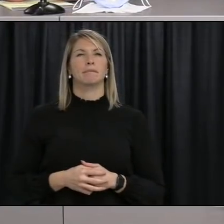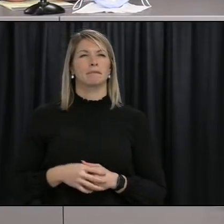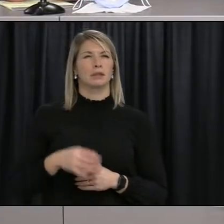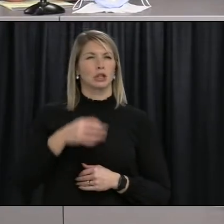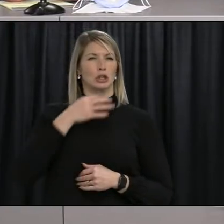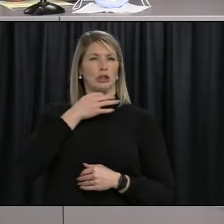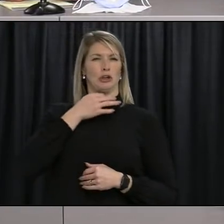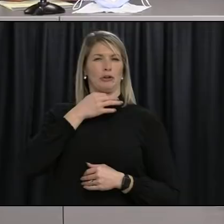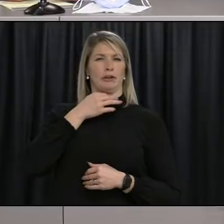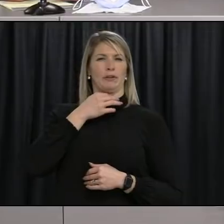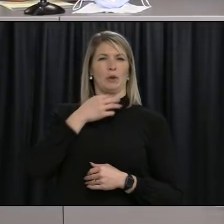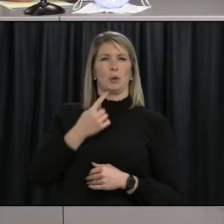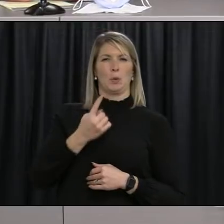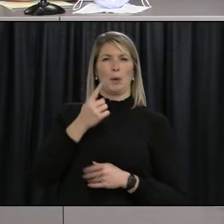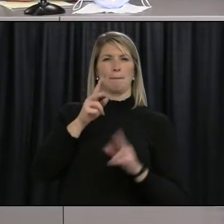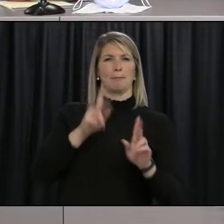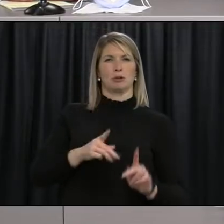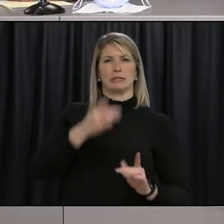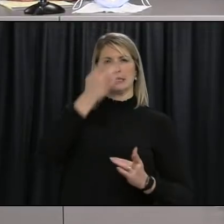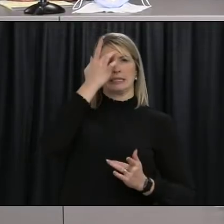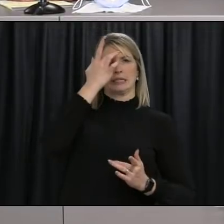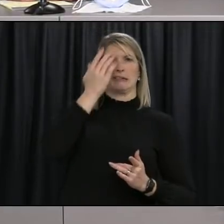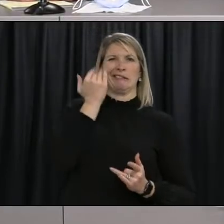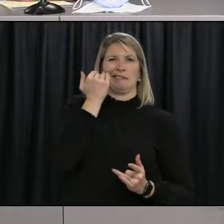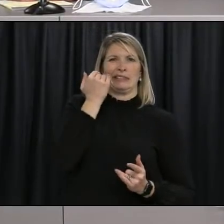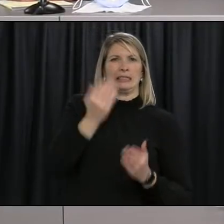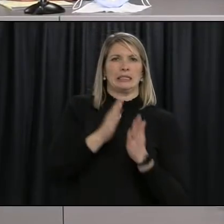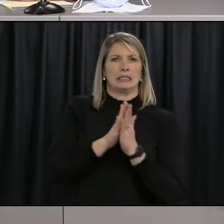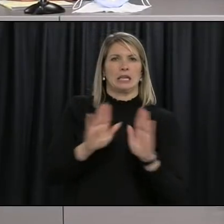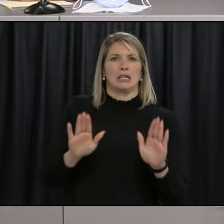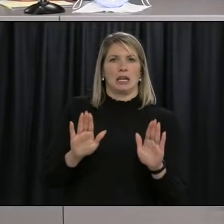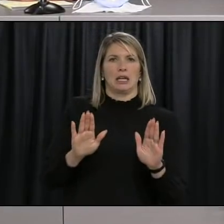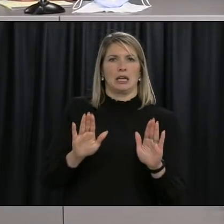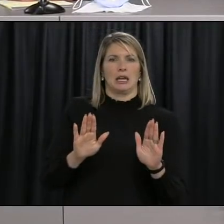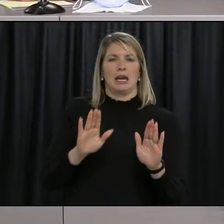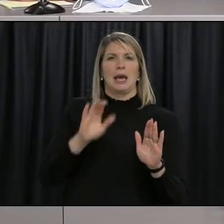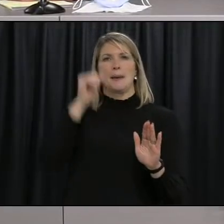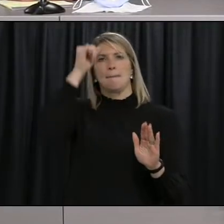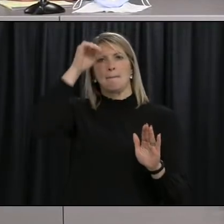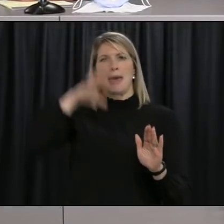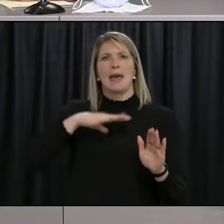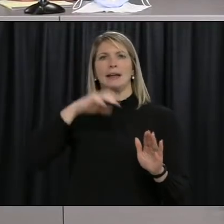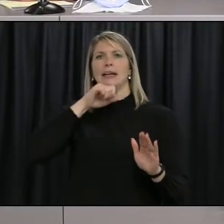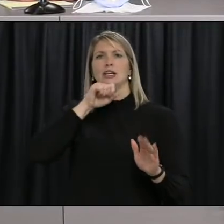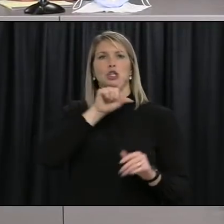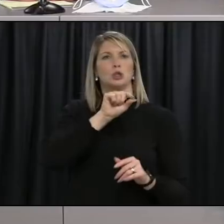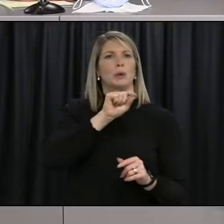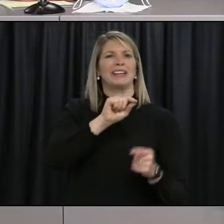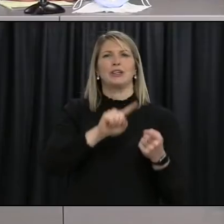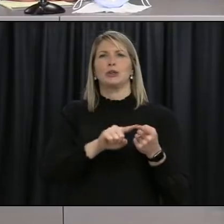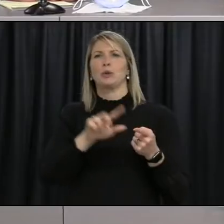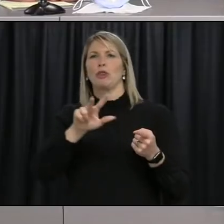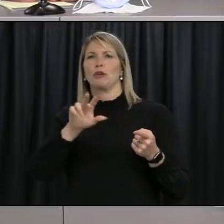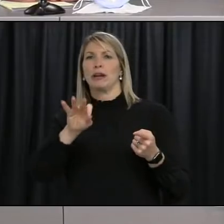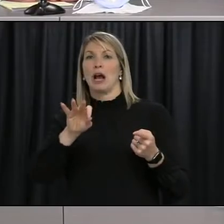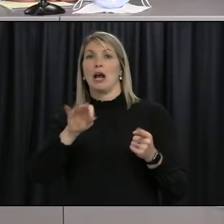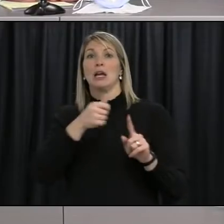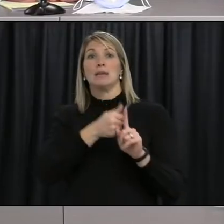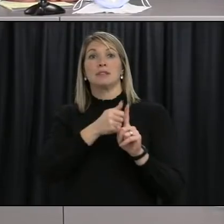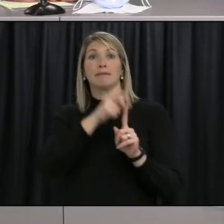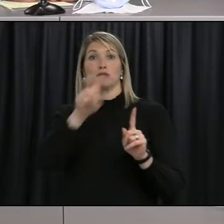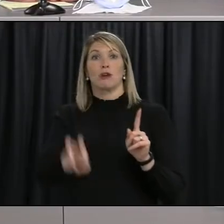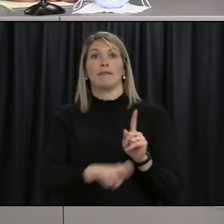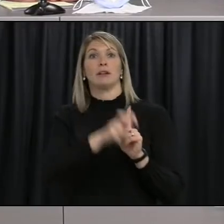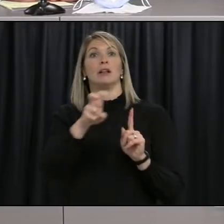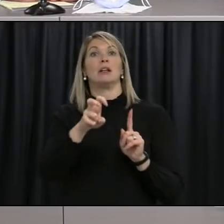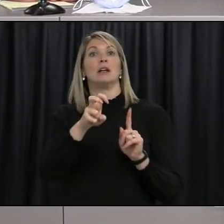announced on Sunday. We had a case in a man between 20 and 39 years old. It was travel-related, and he returned